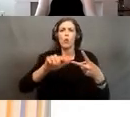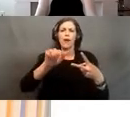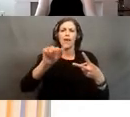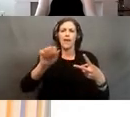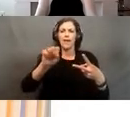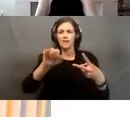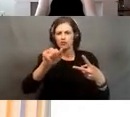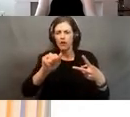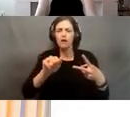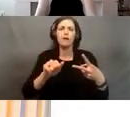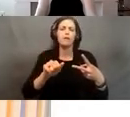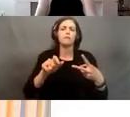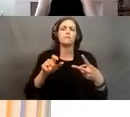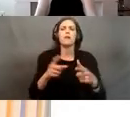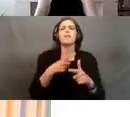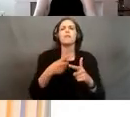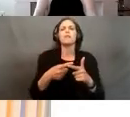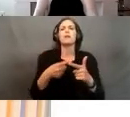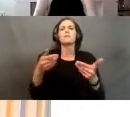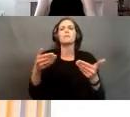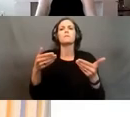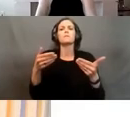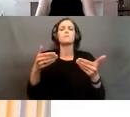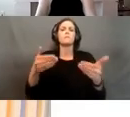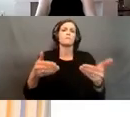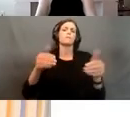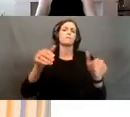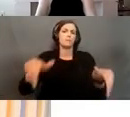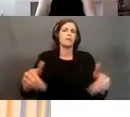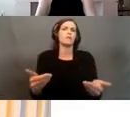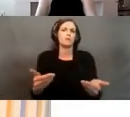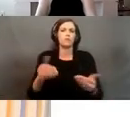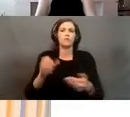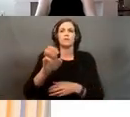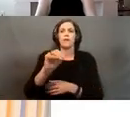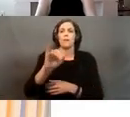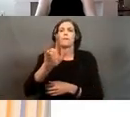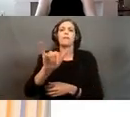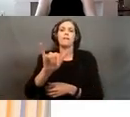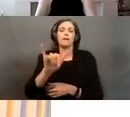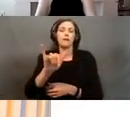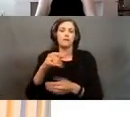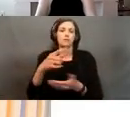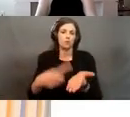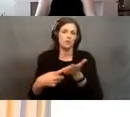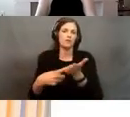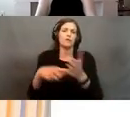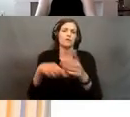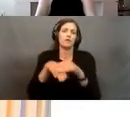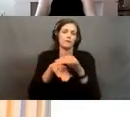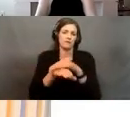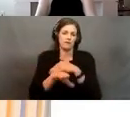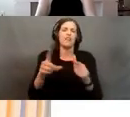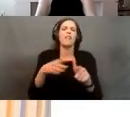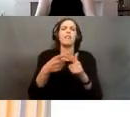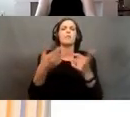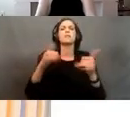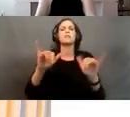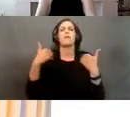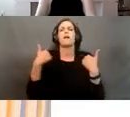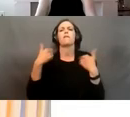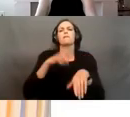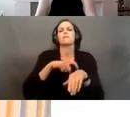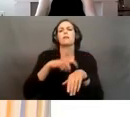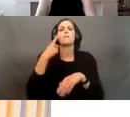and then let us introduce Emily into that conversation and then we'll still have time for general and specific